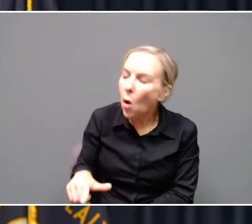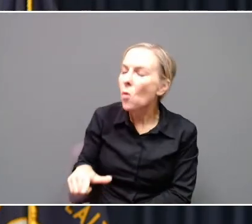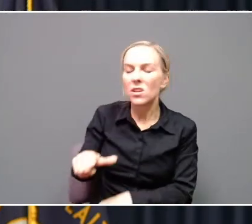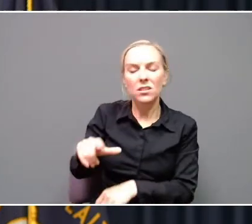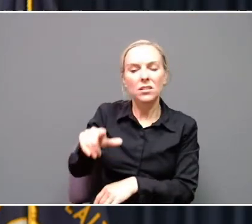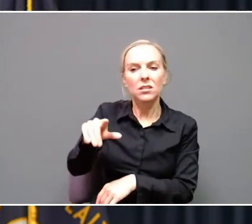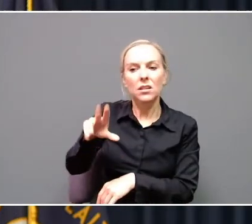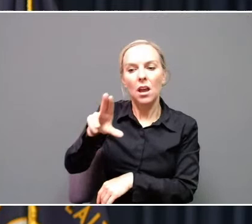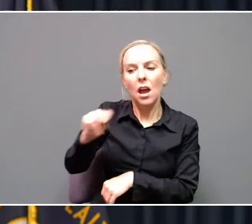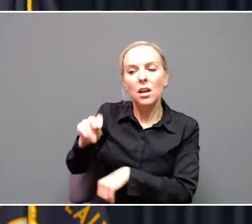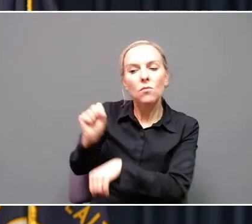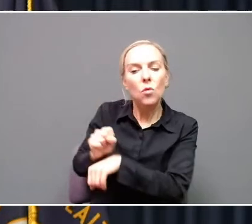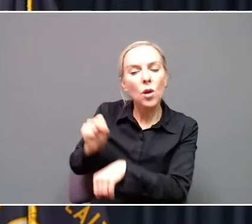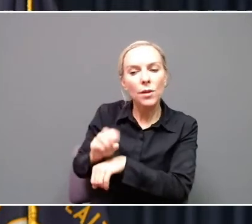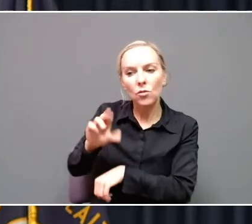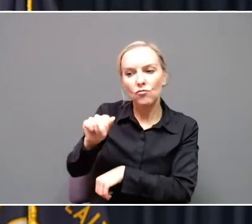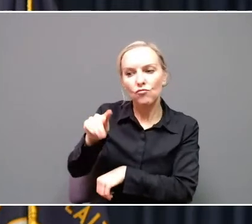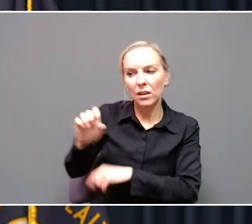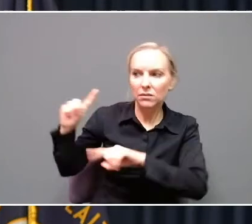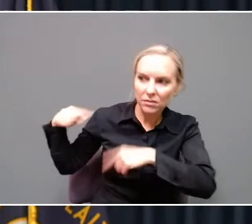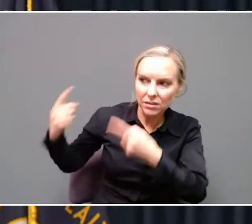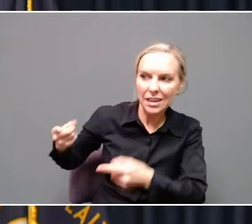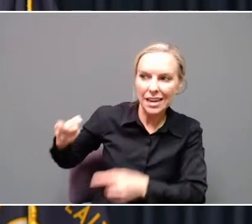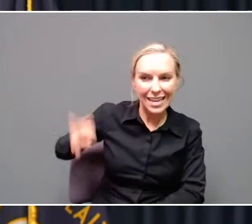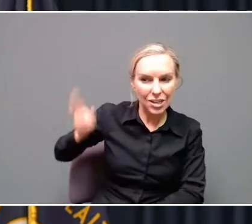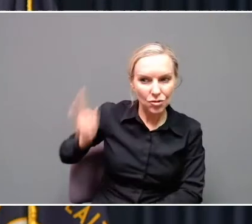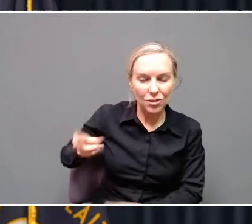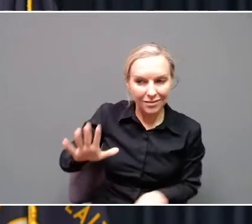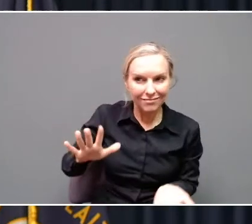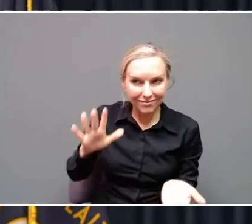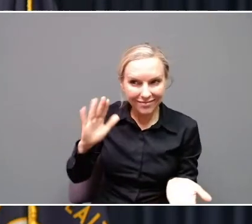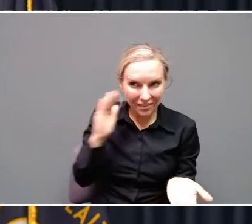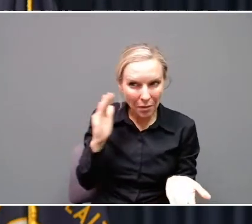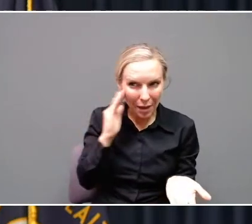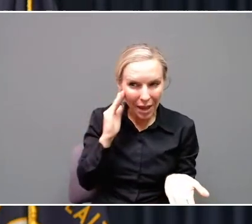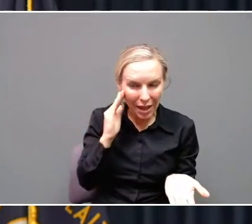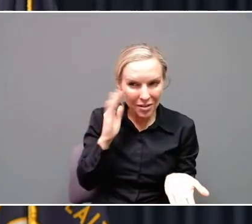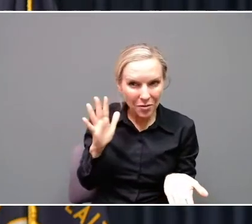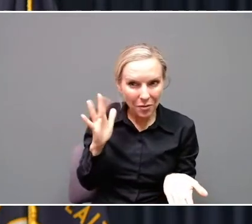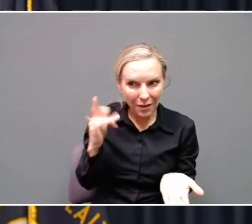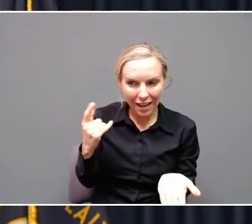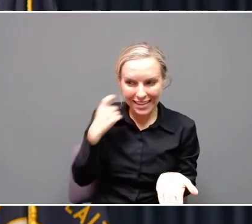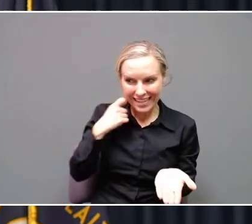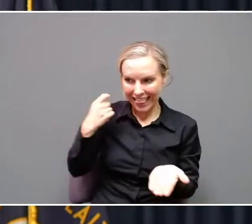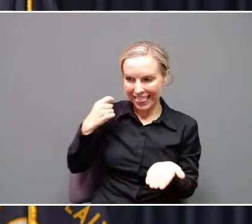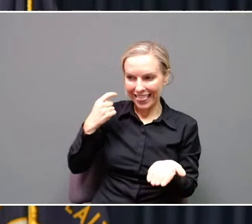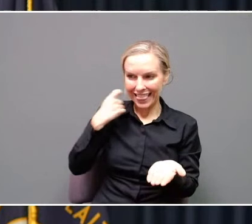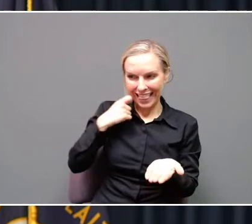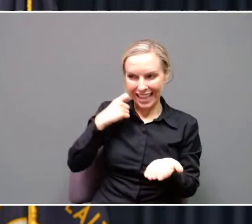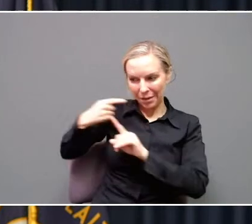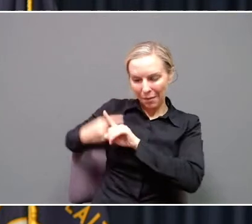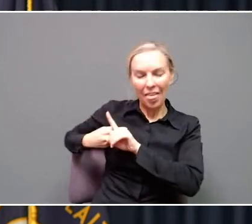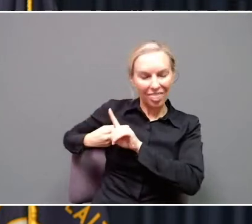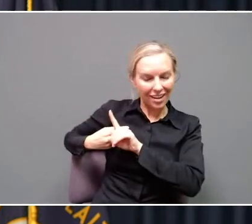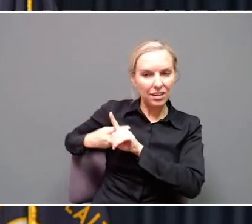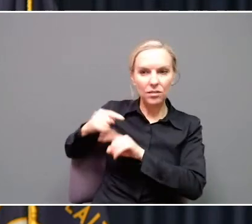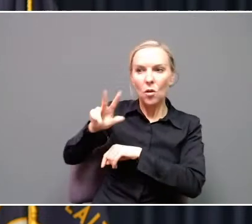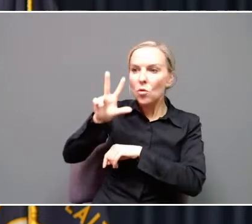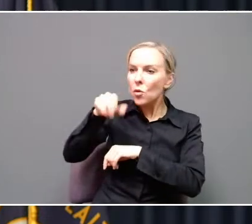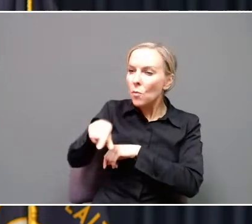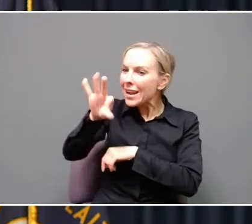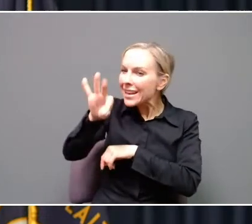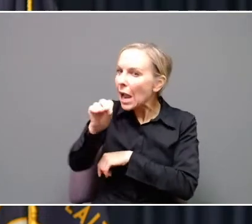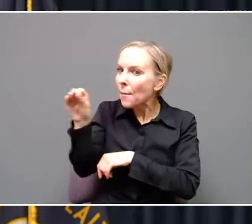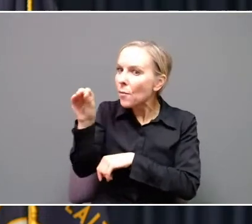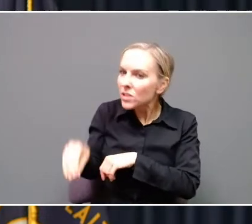of the Commonwealth of Kentucky. That might sound familiar because last month I was able to announce a 3.9%